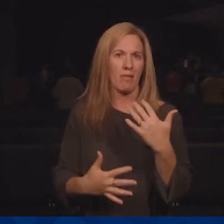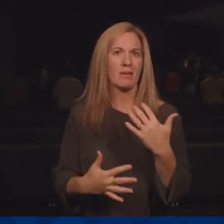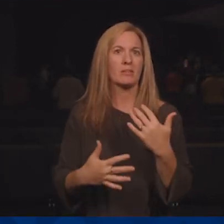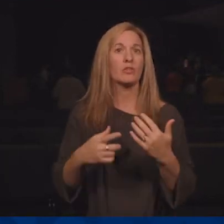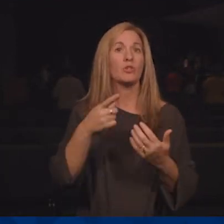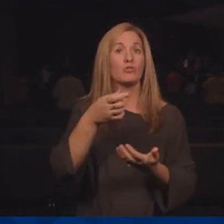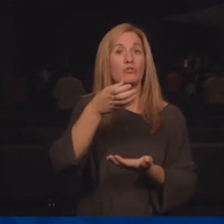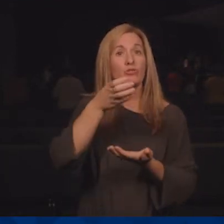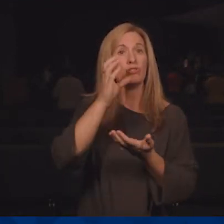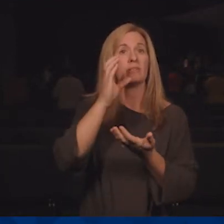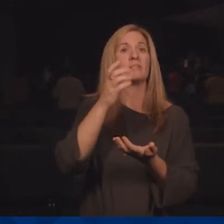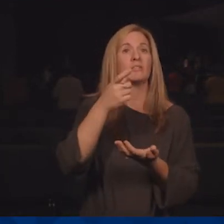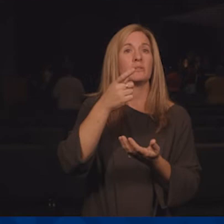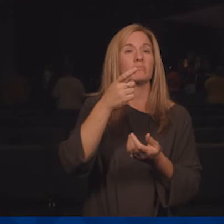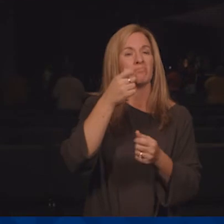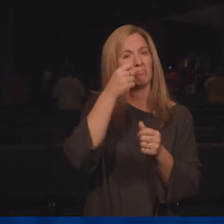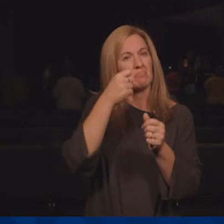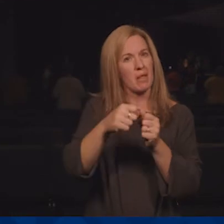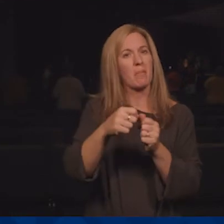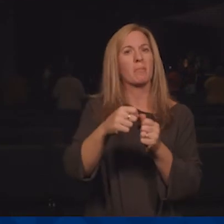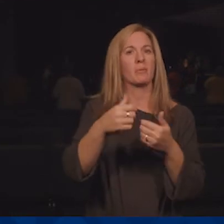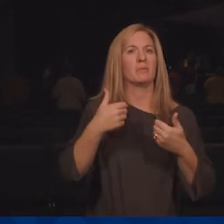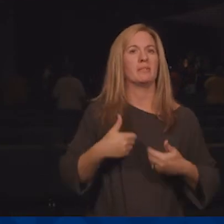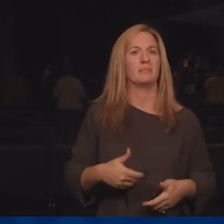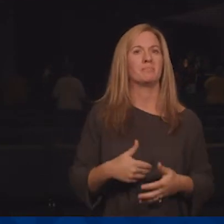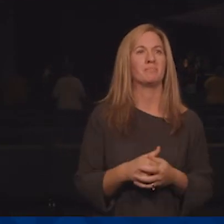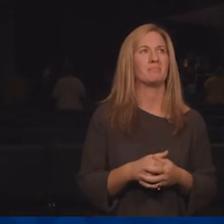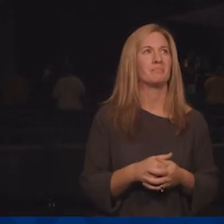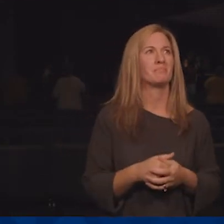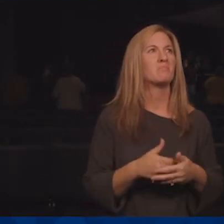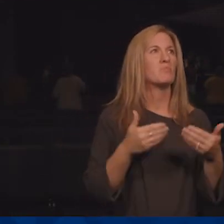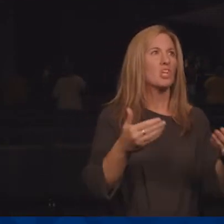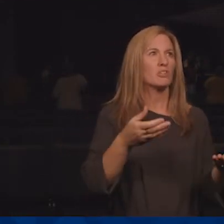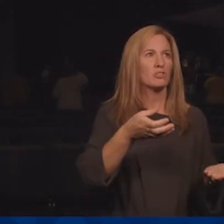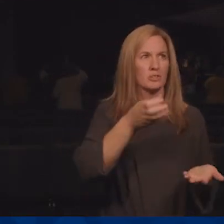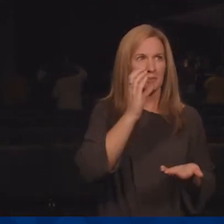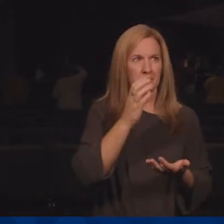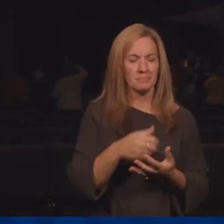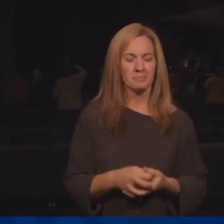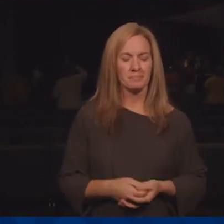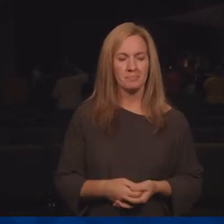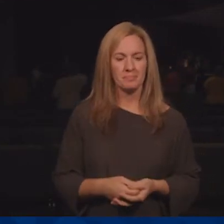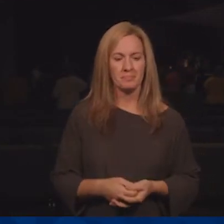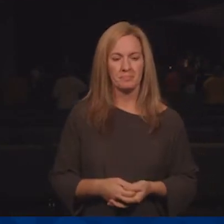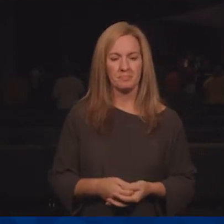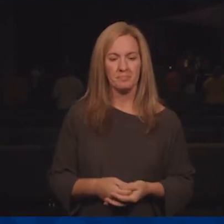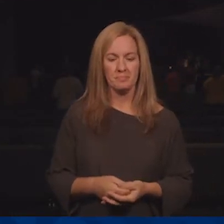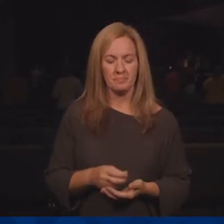you drink it in remembrance of me." Let's take the cup.